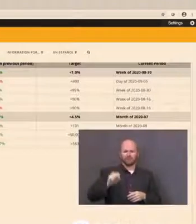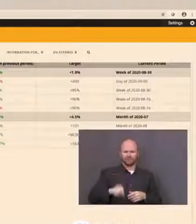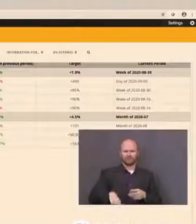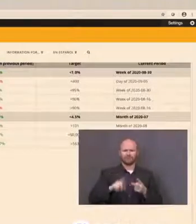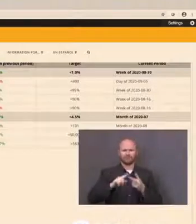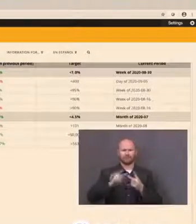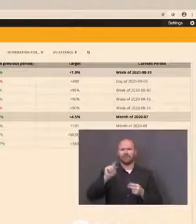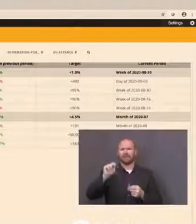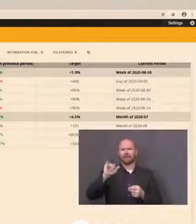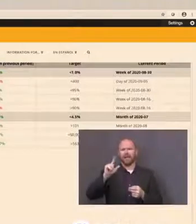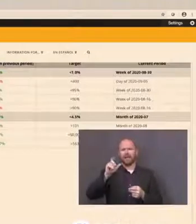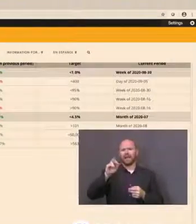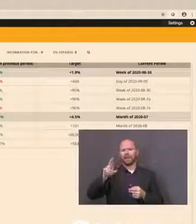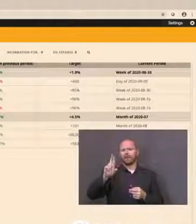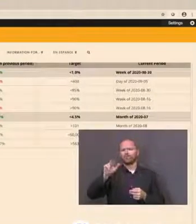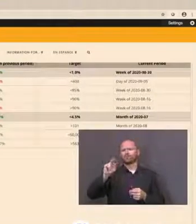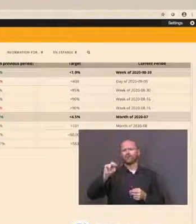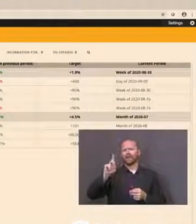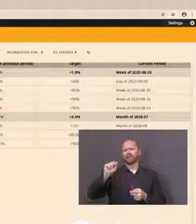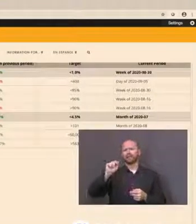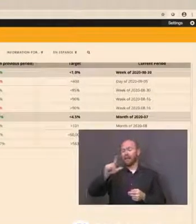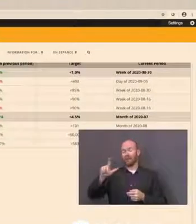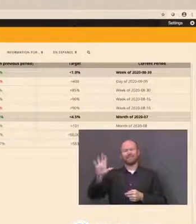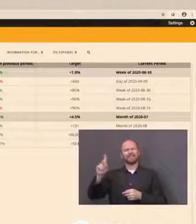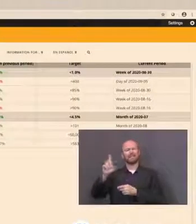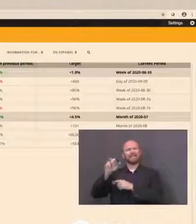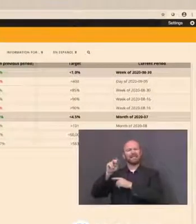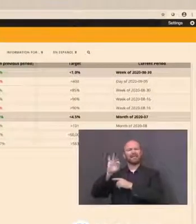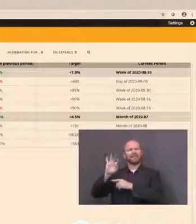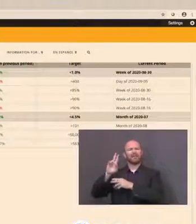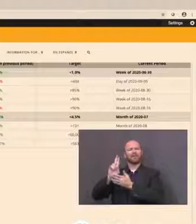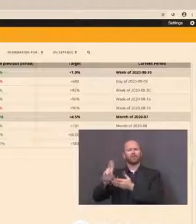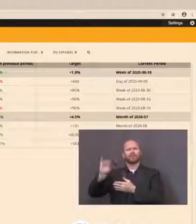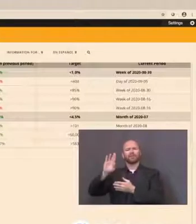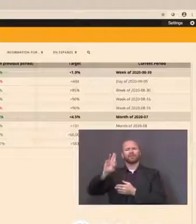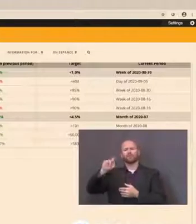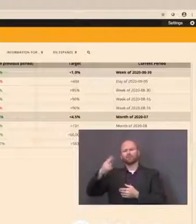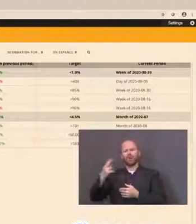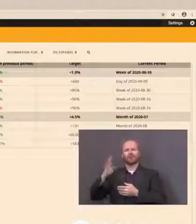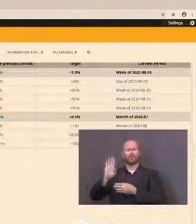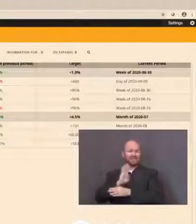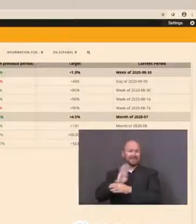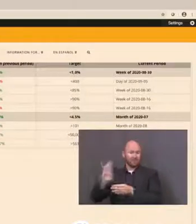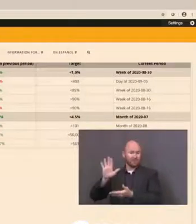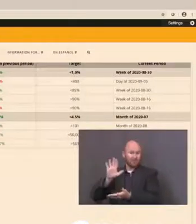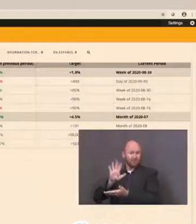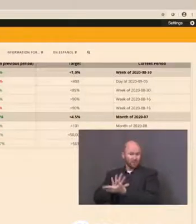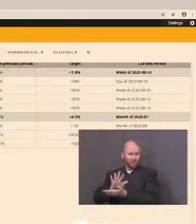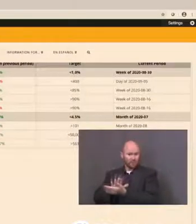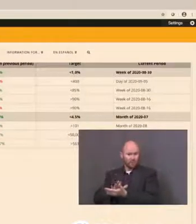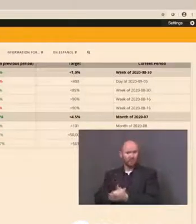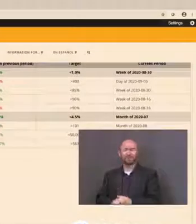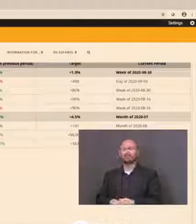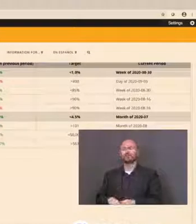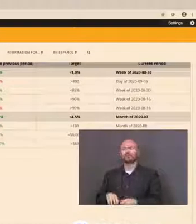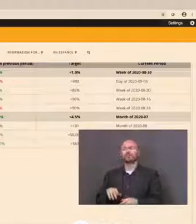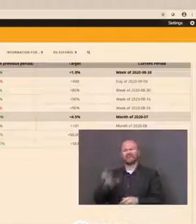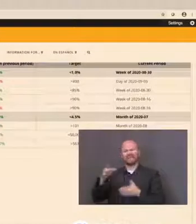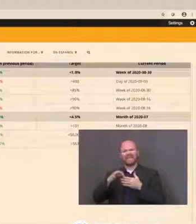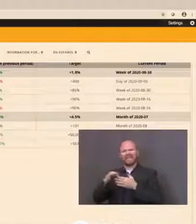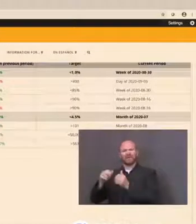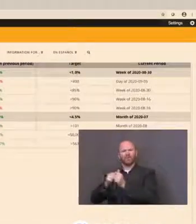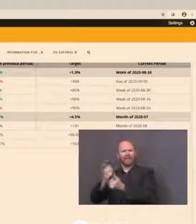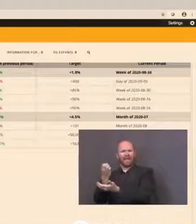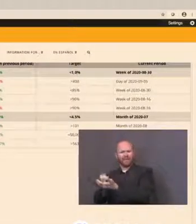Taylor Randall, the Dean of the University of Utah Business School, who's helping to lead out on the economic side. And with